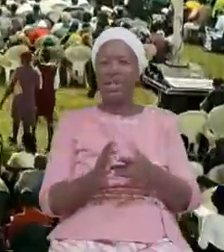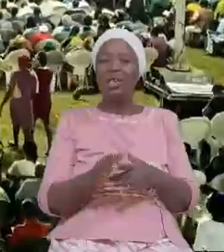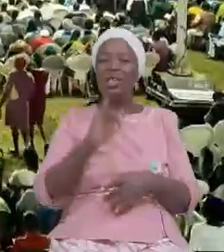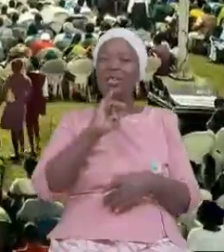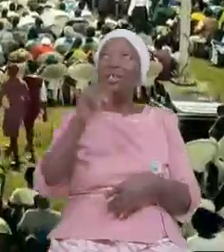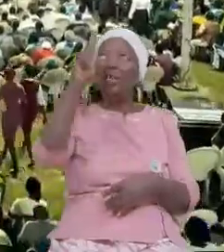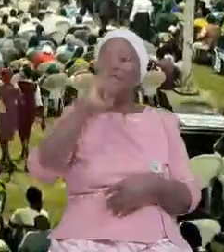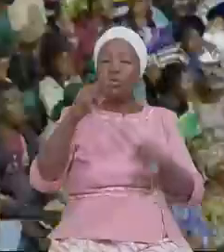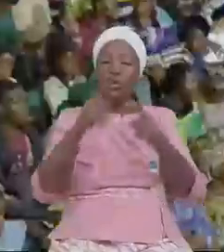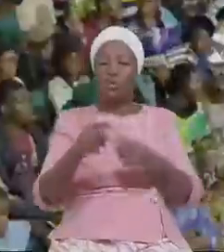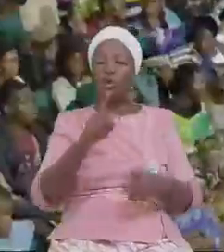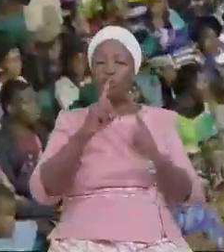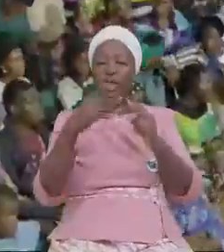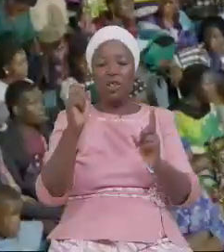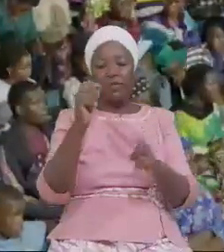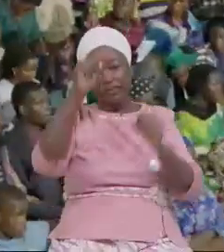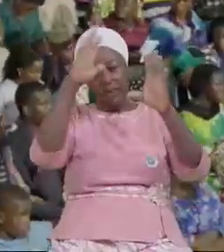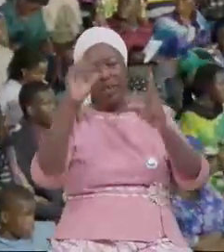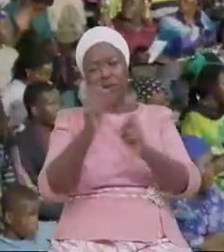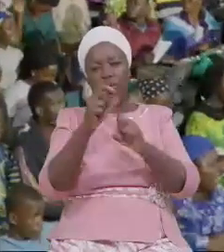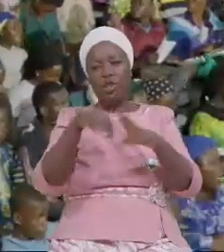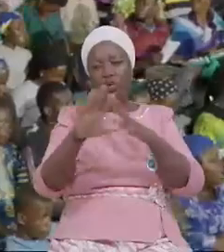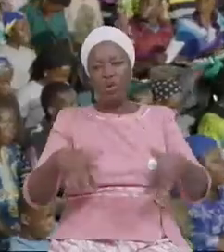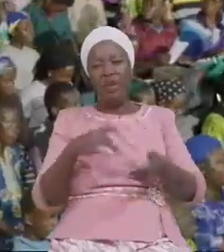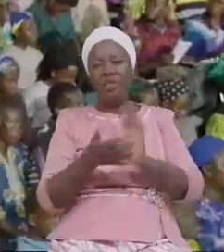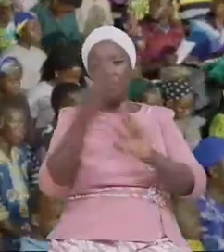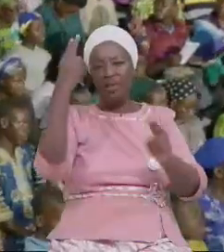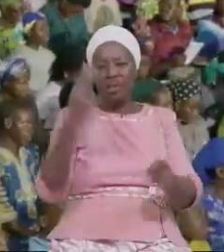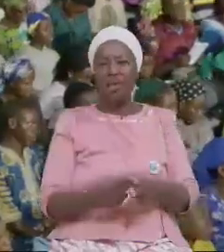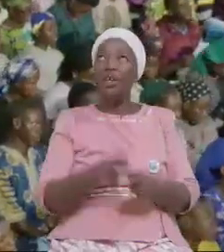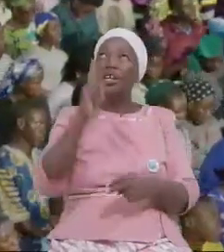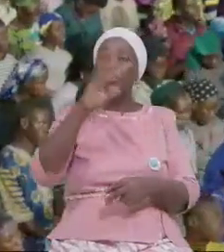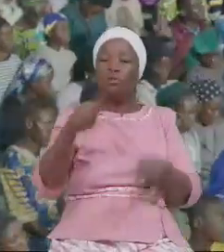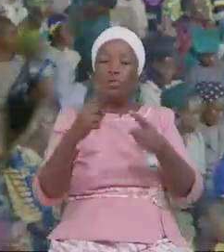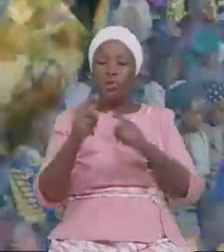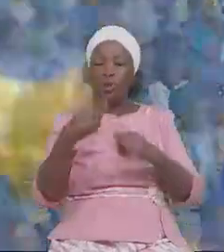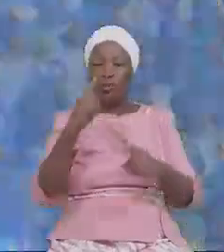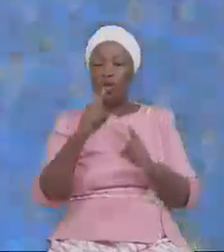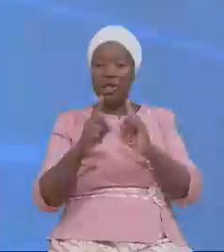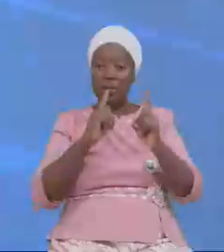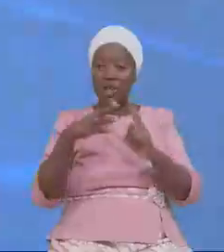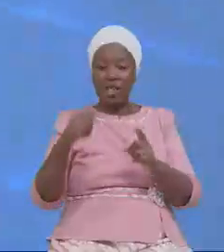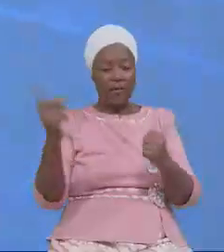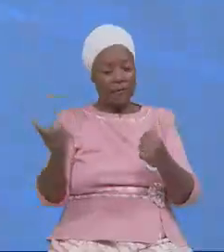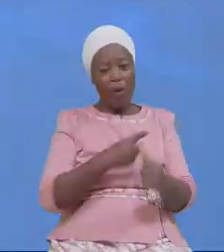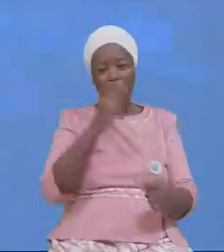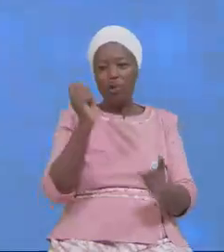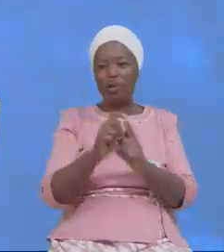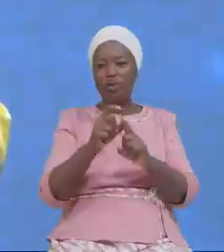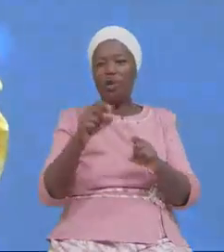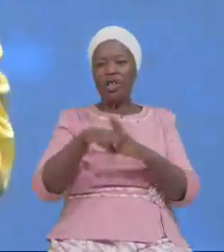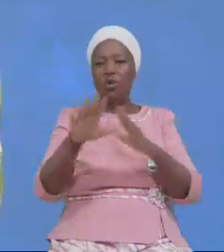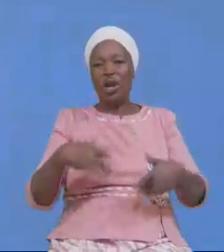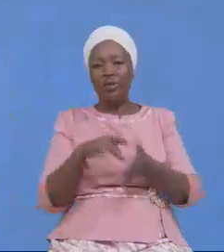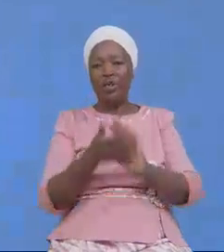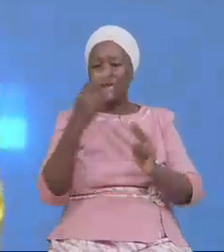the Father's word into your life. It's going to speak the foremost word in your life. It's